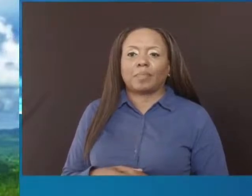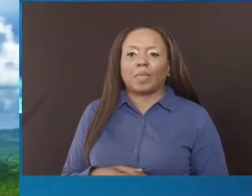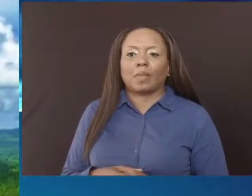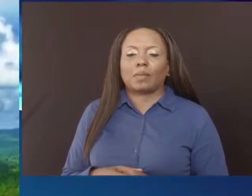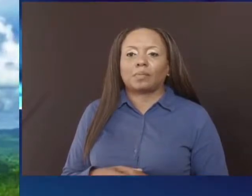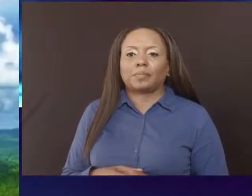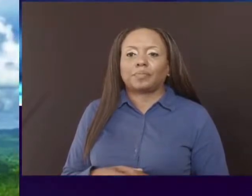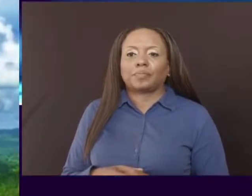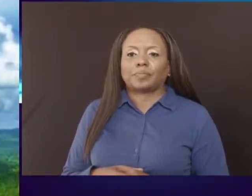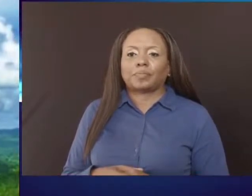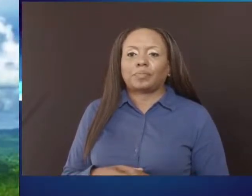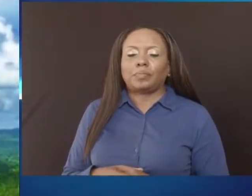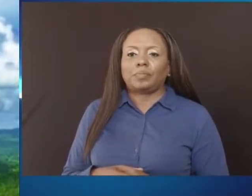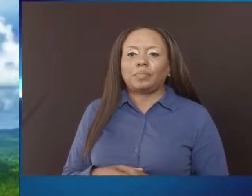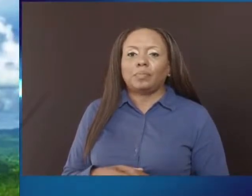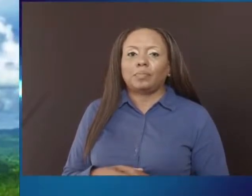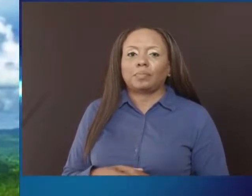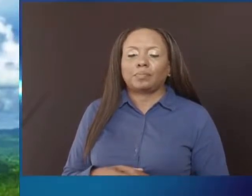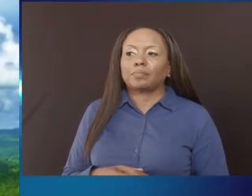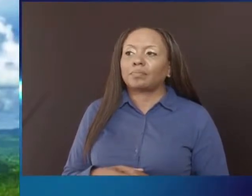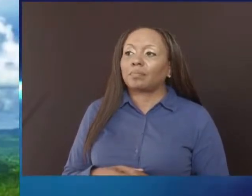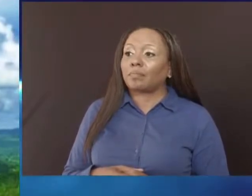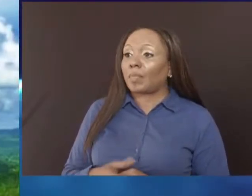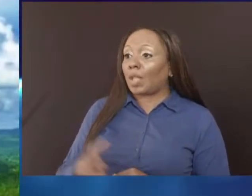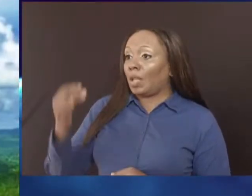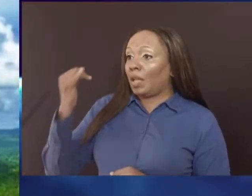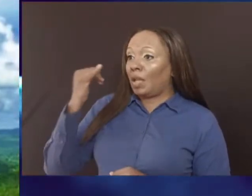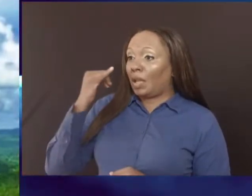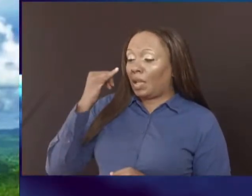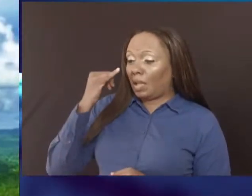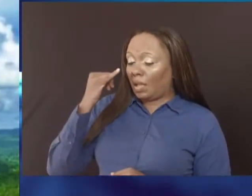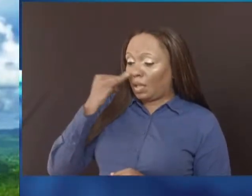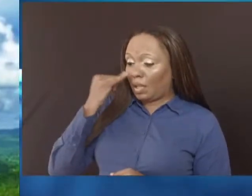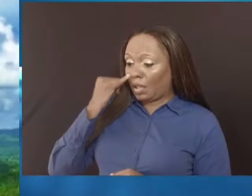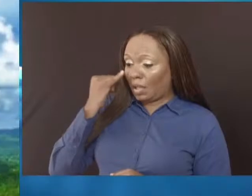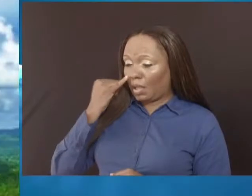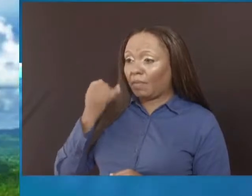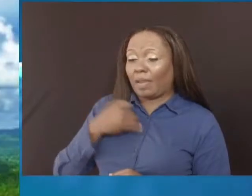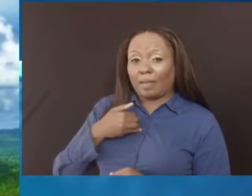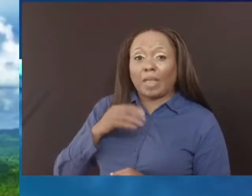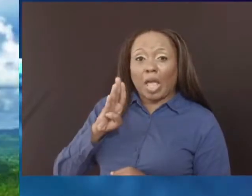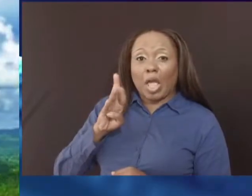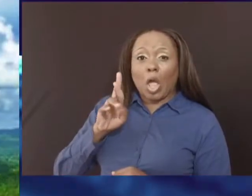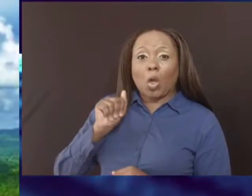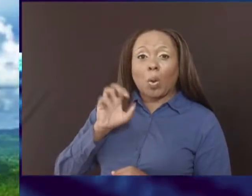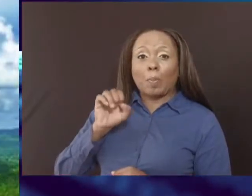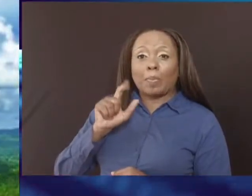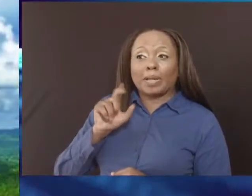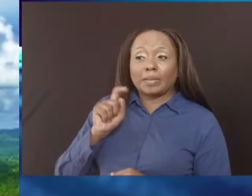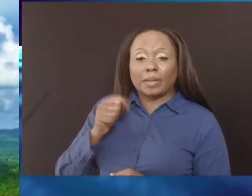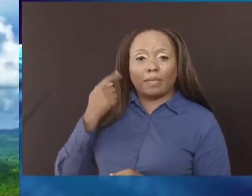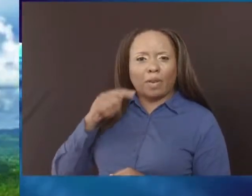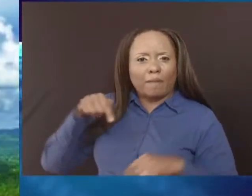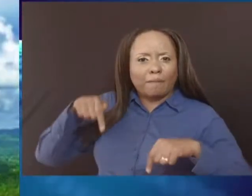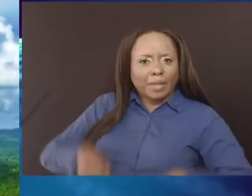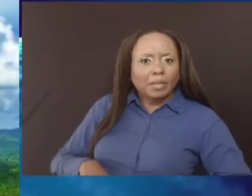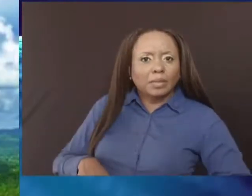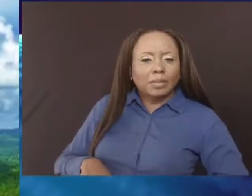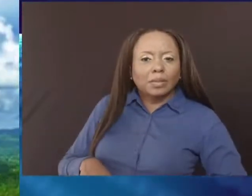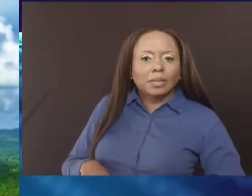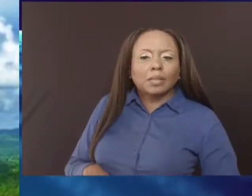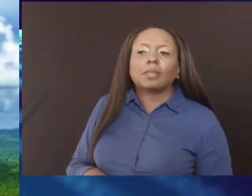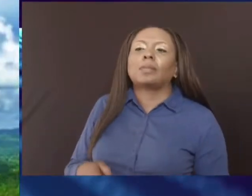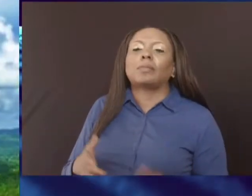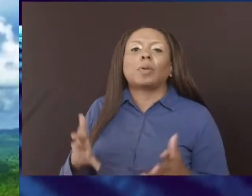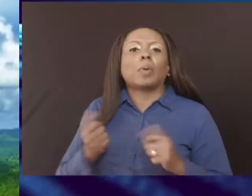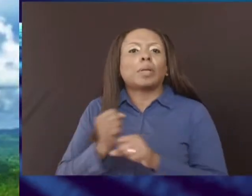that you essentially see favorably. It's really not an intrusion of your privacy, but